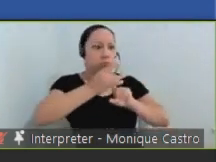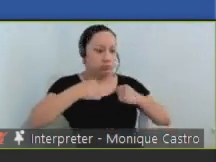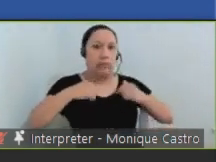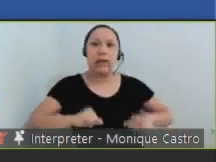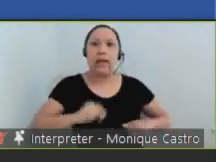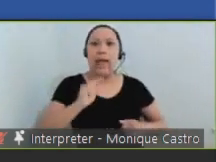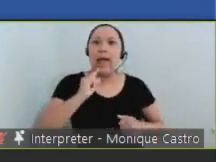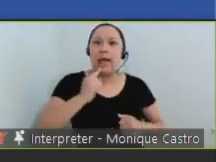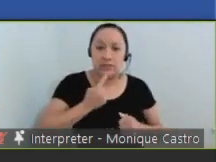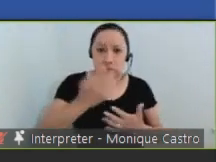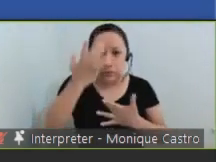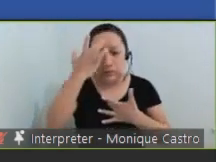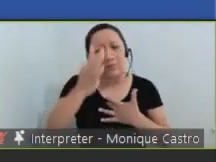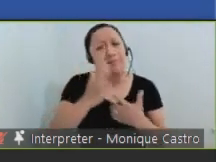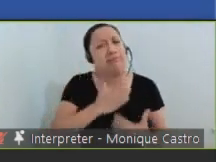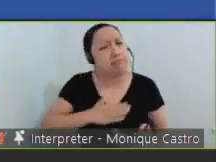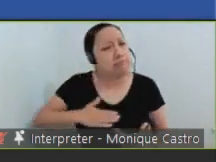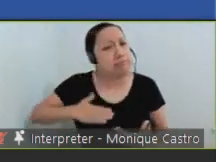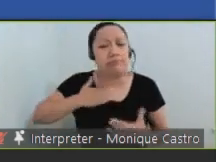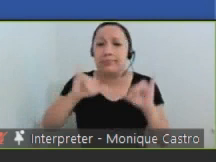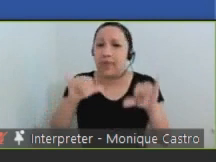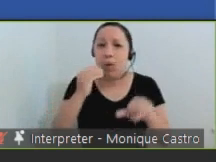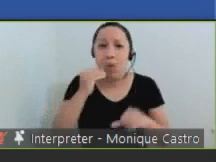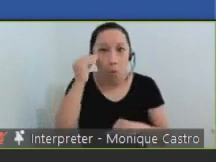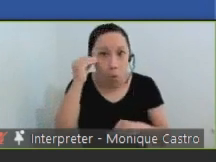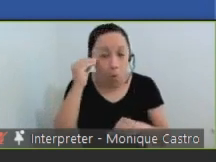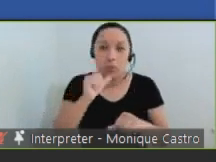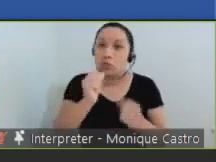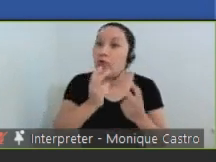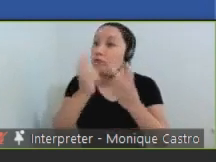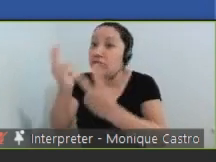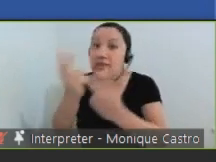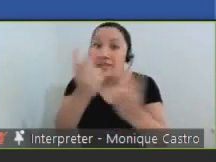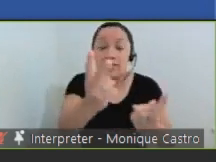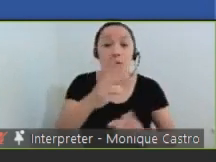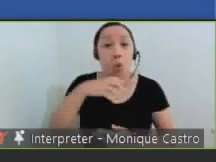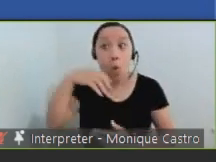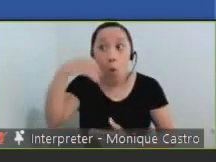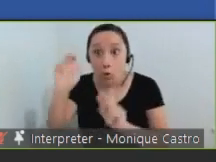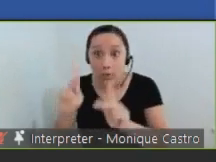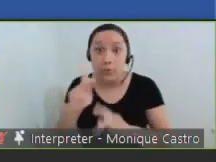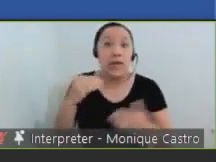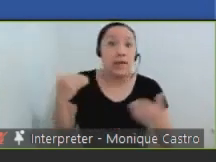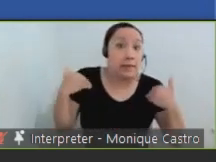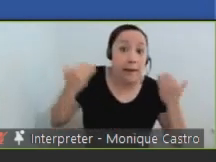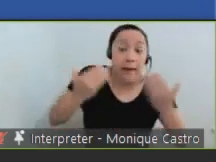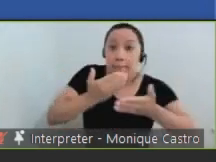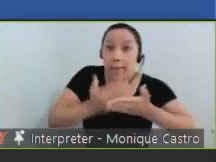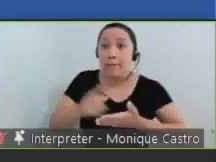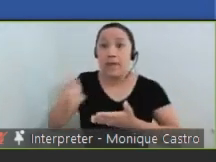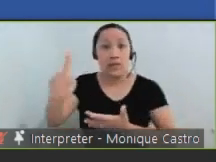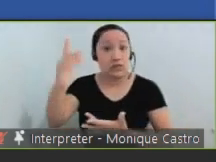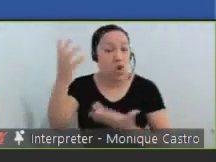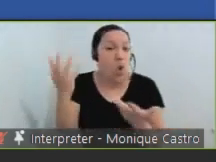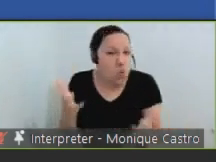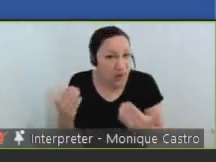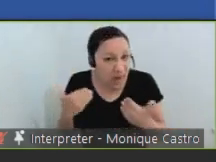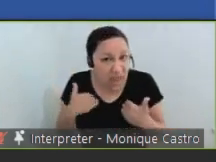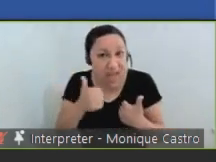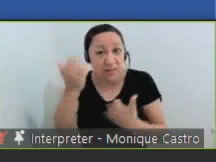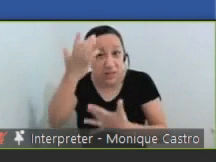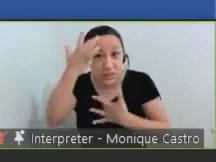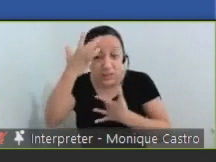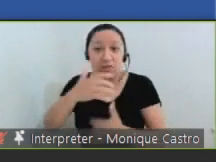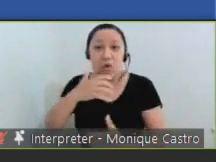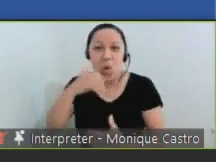home and not visit individuals who might be at greater risk of severe disease, including immunocompromised people, older